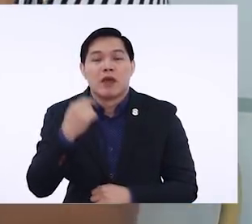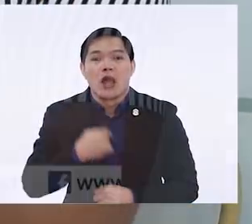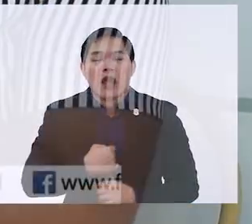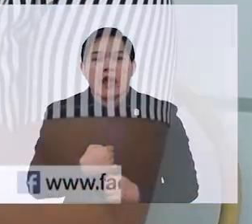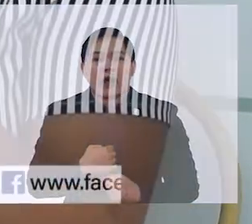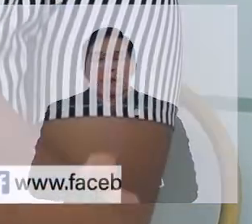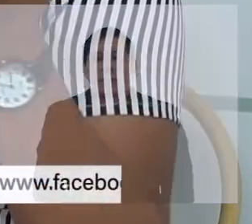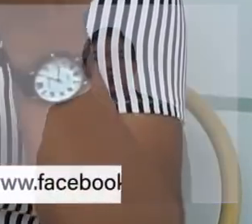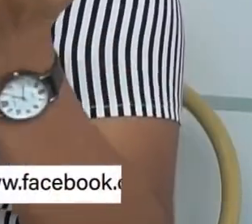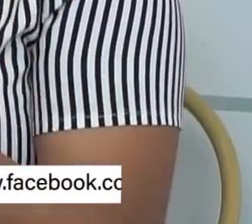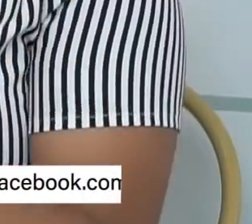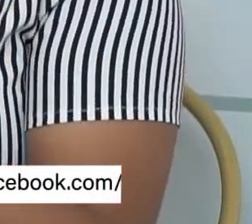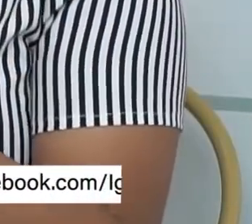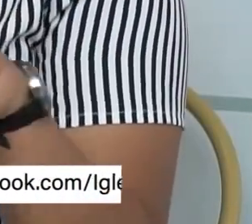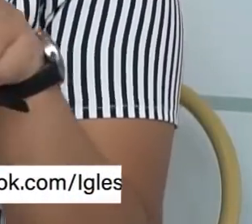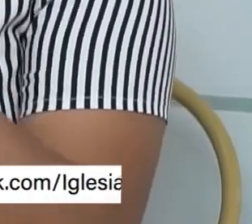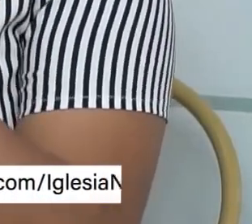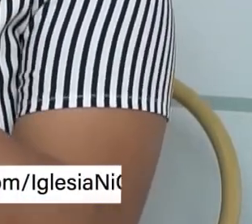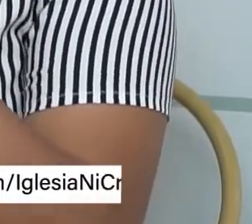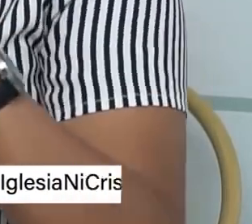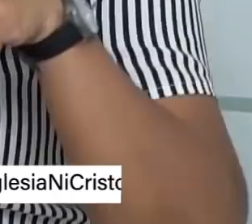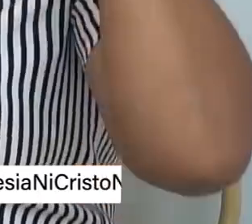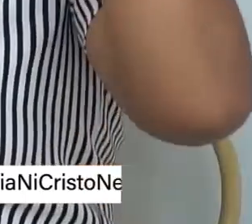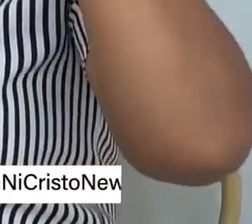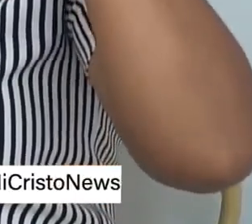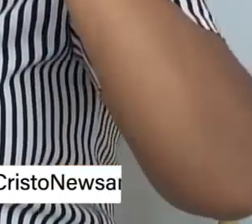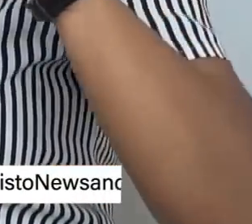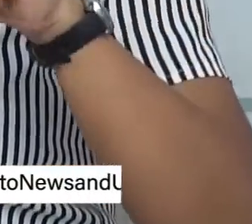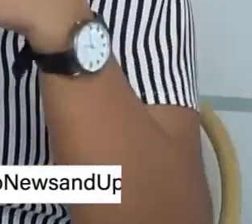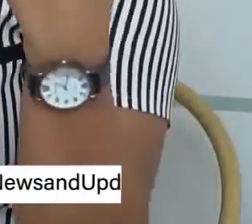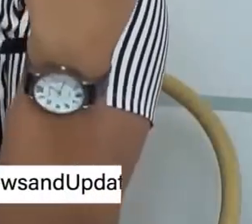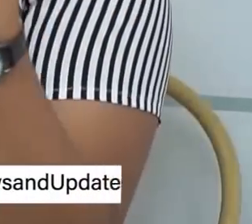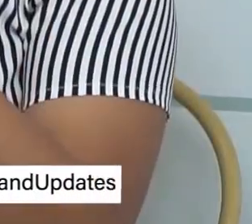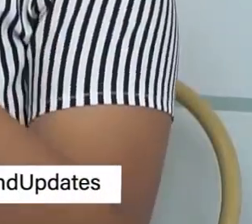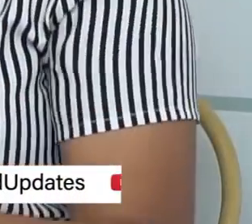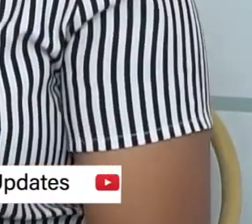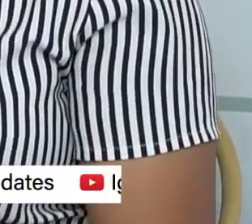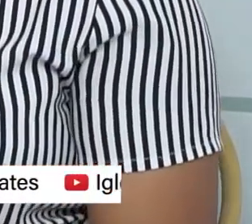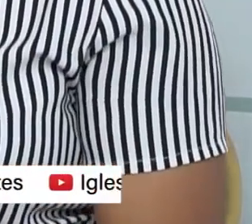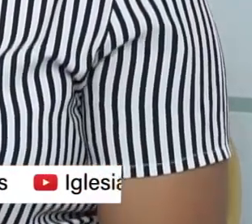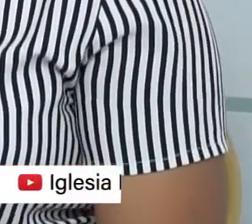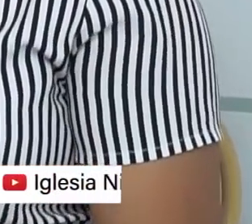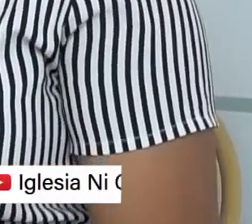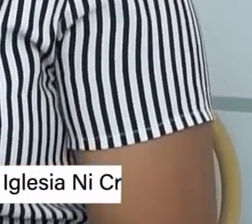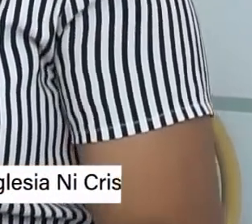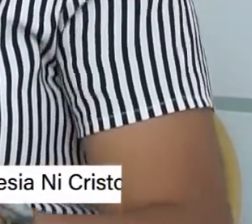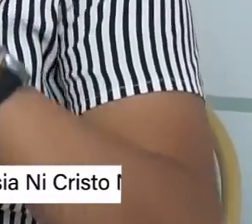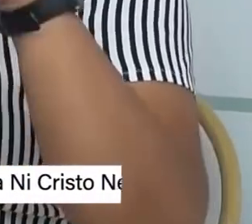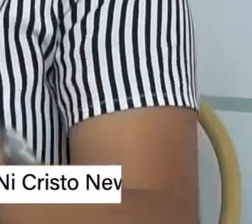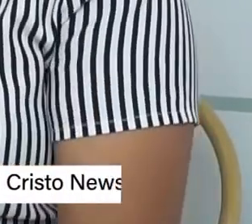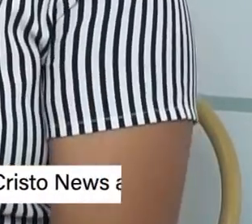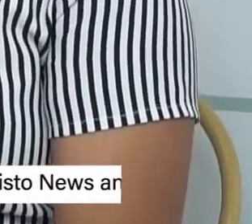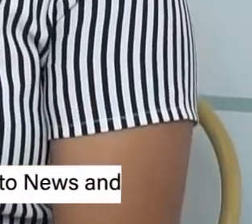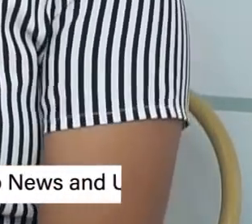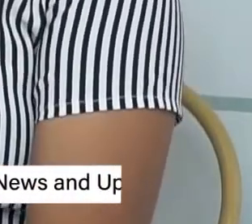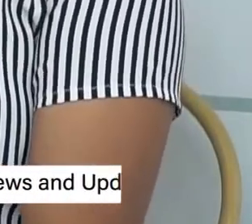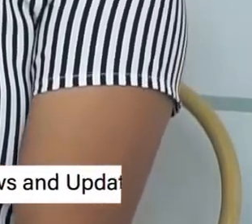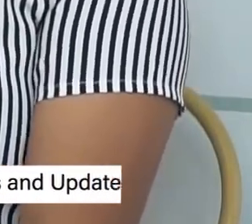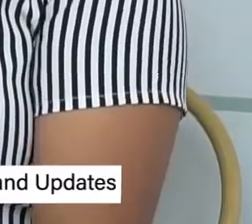I can do things that normal people can do, except that I can't